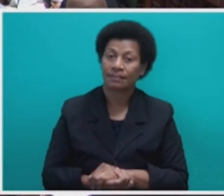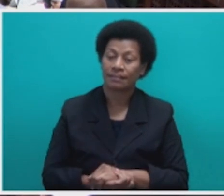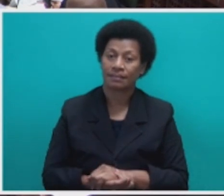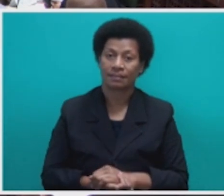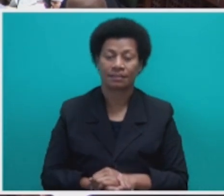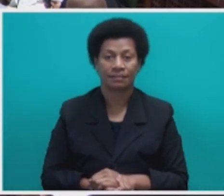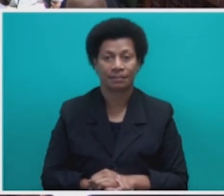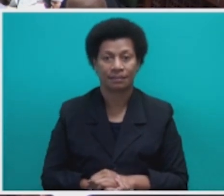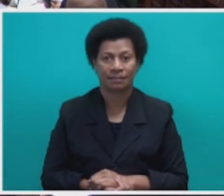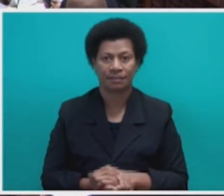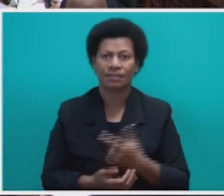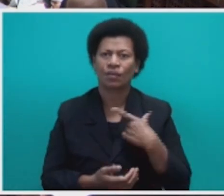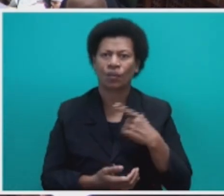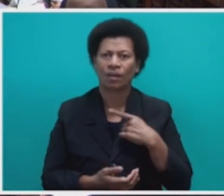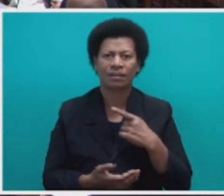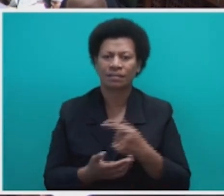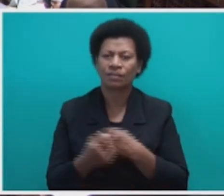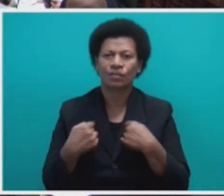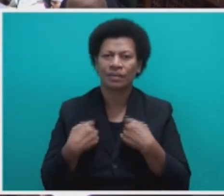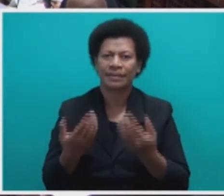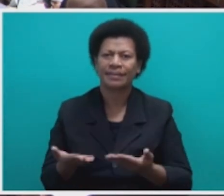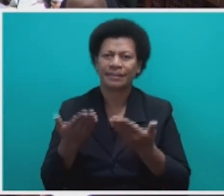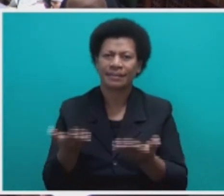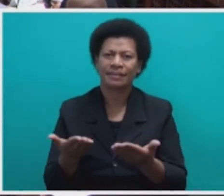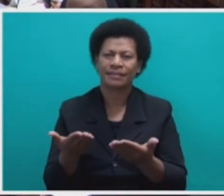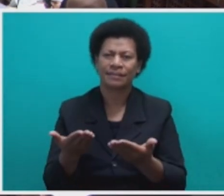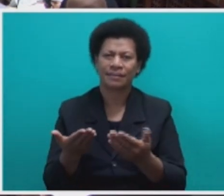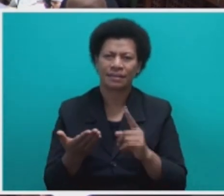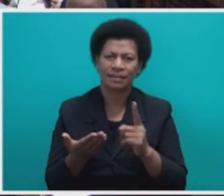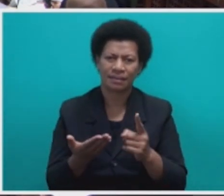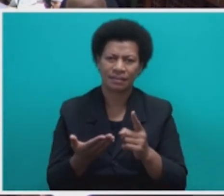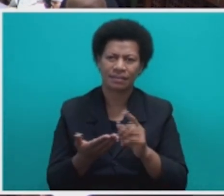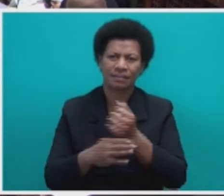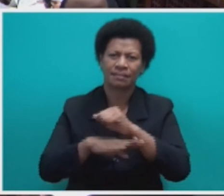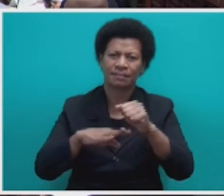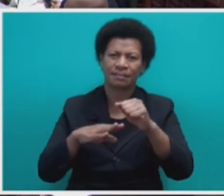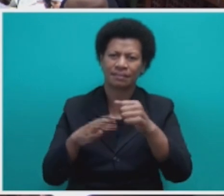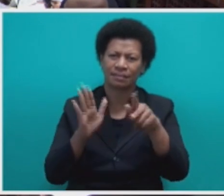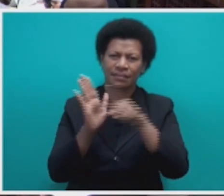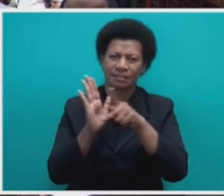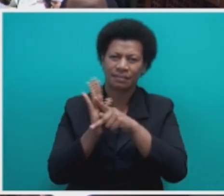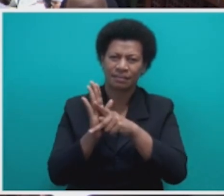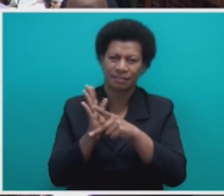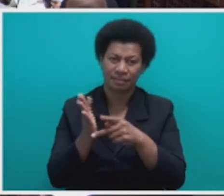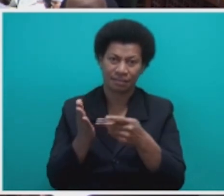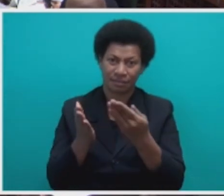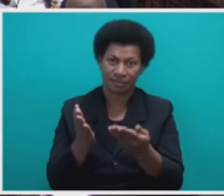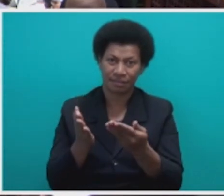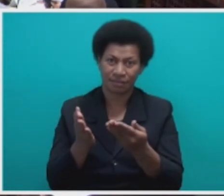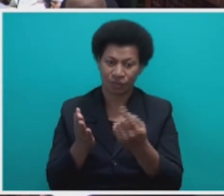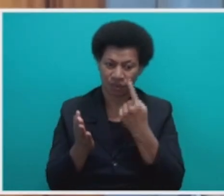while we actually give duty protection to certain industries in Fiji, is government actually looking at some kind of